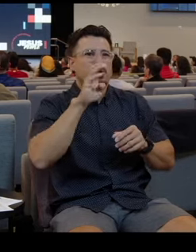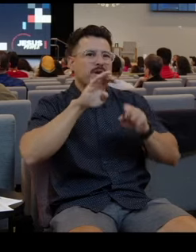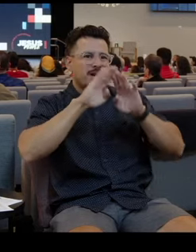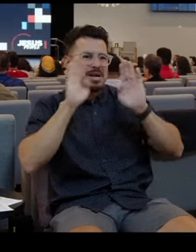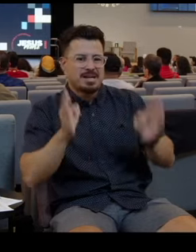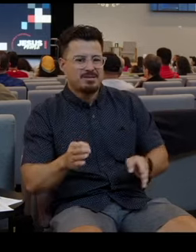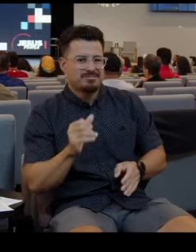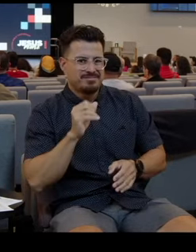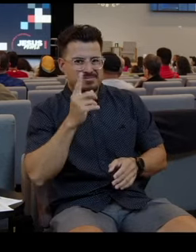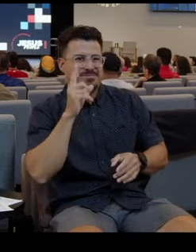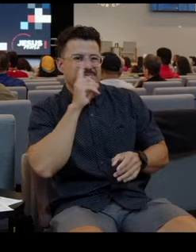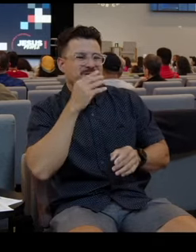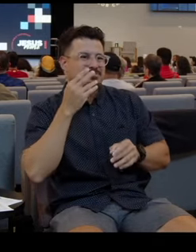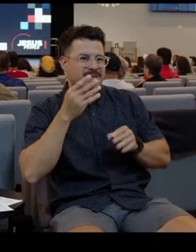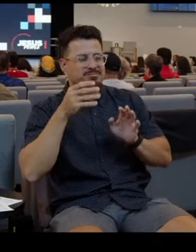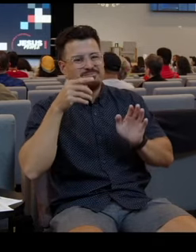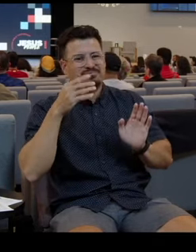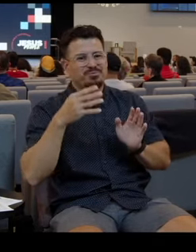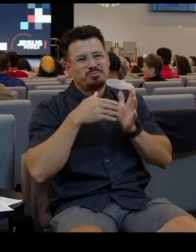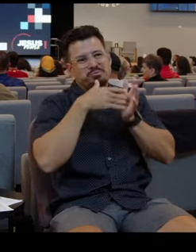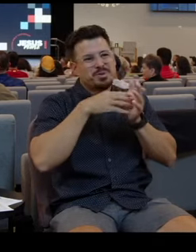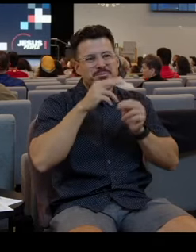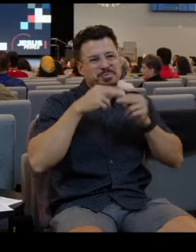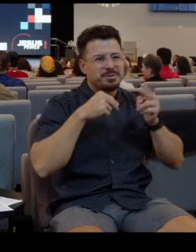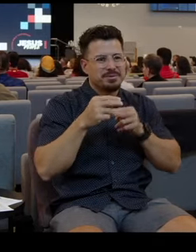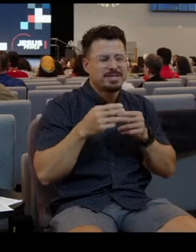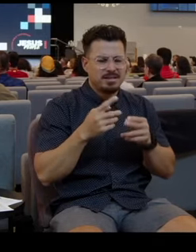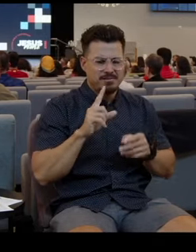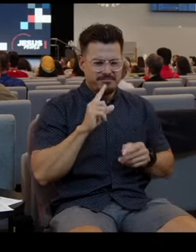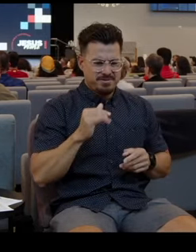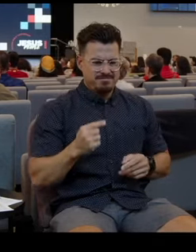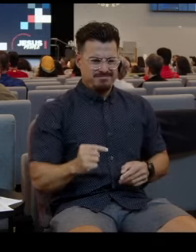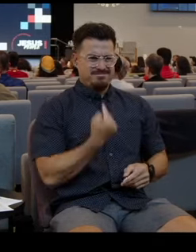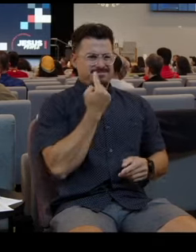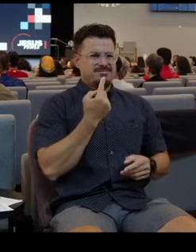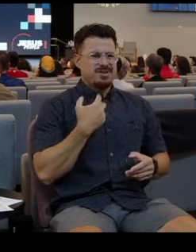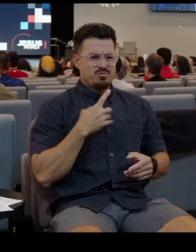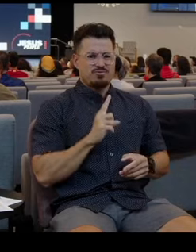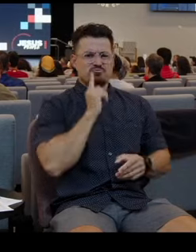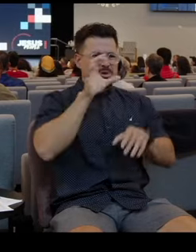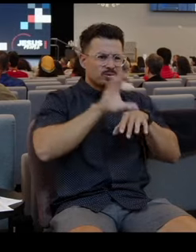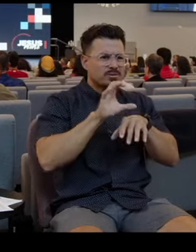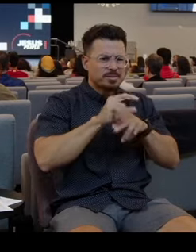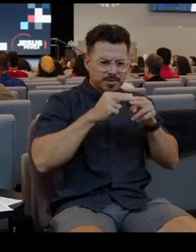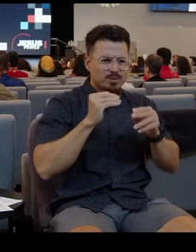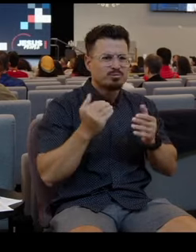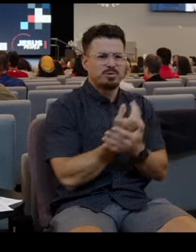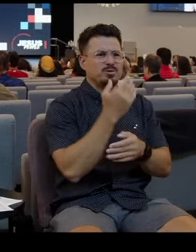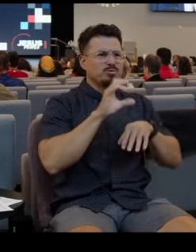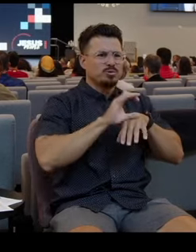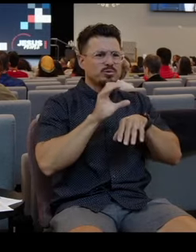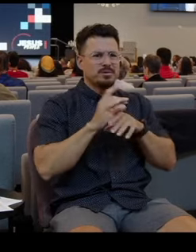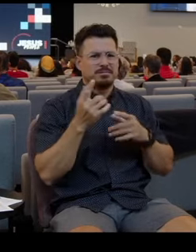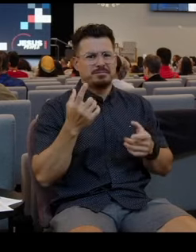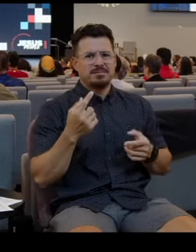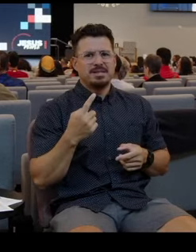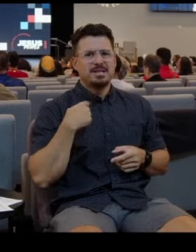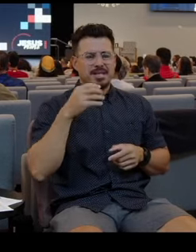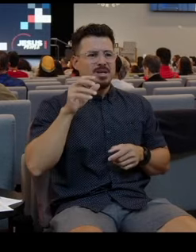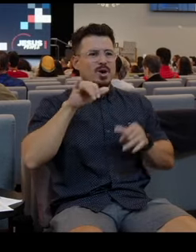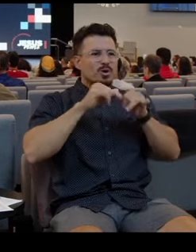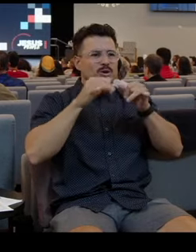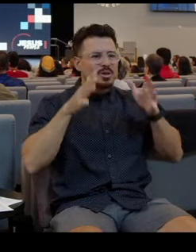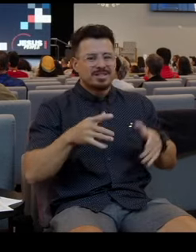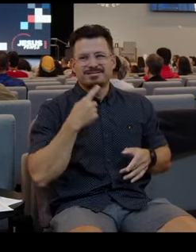I was a little, I'll be honest, years, I was a little bit offended by that. Because I remember about the time they started working on the plans for that